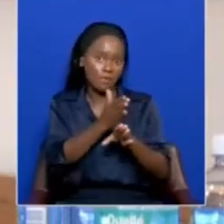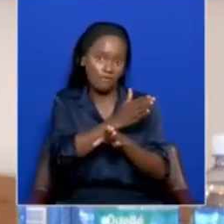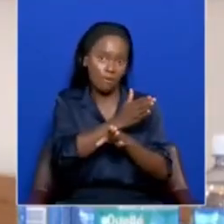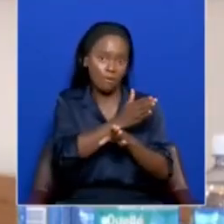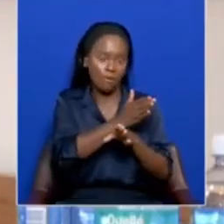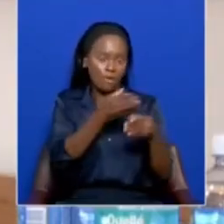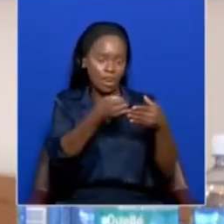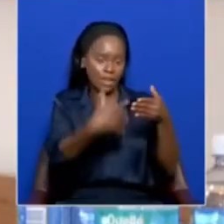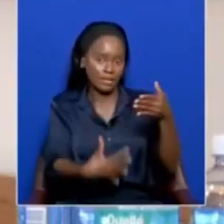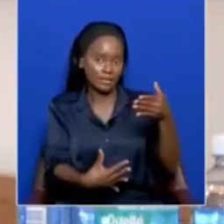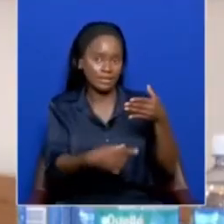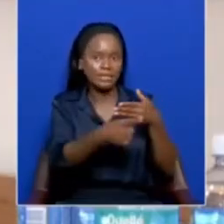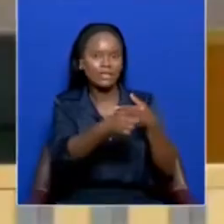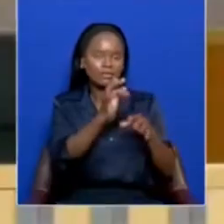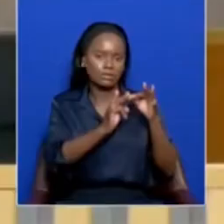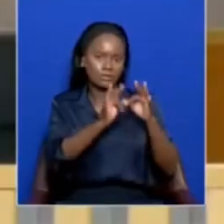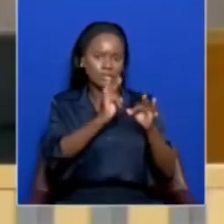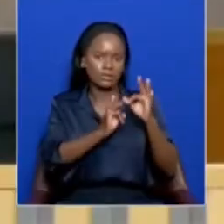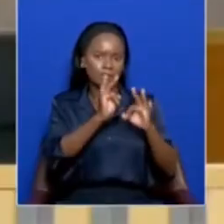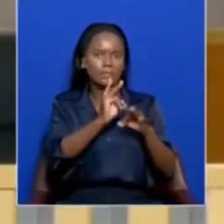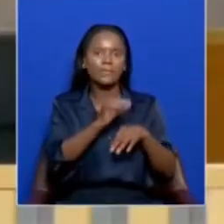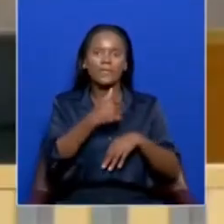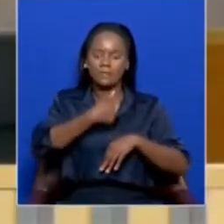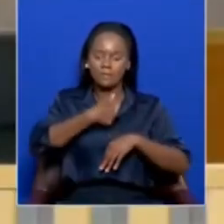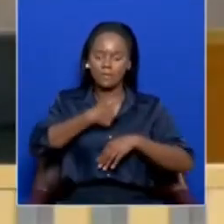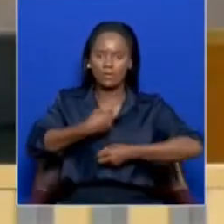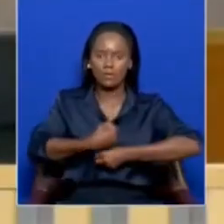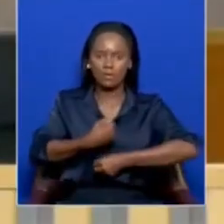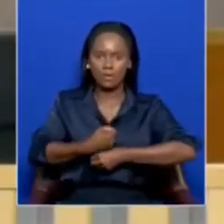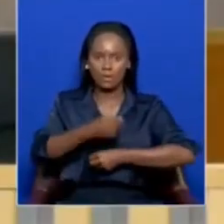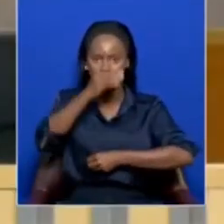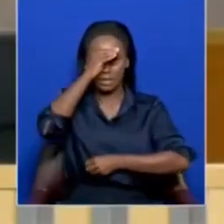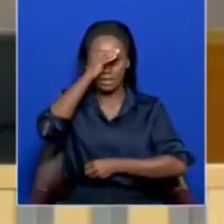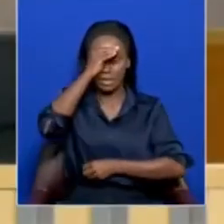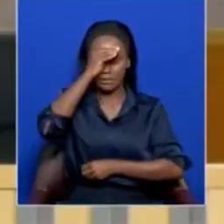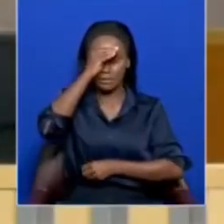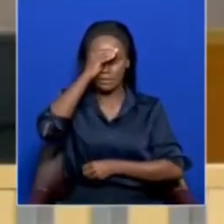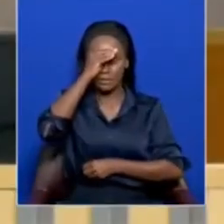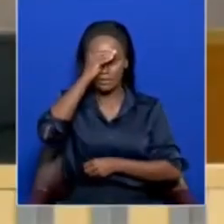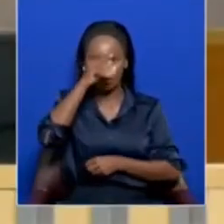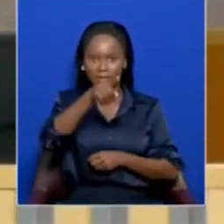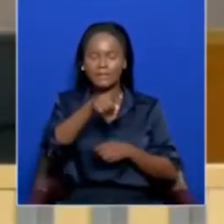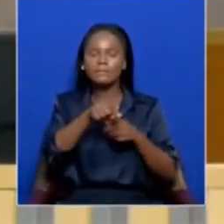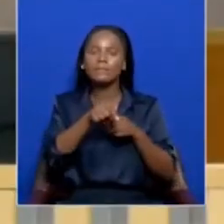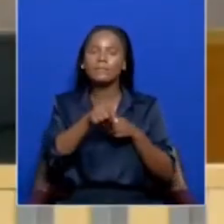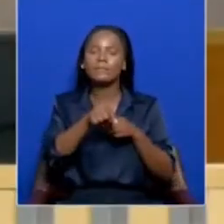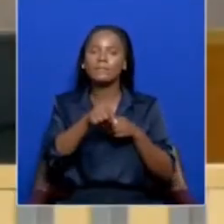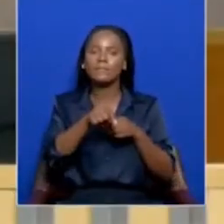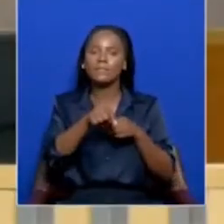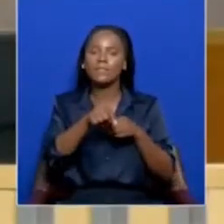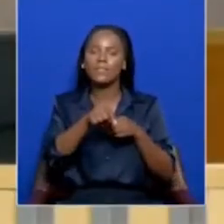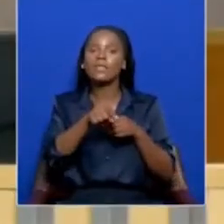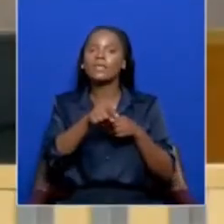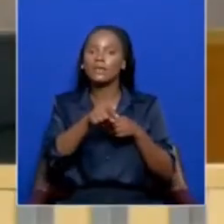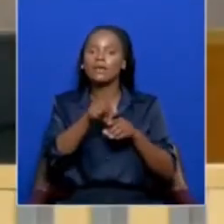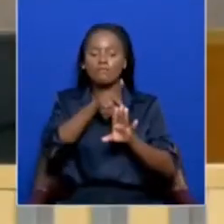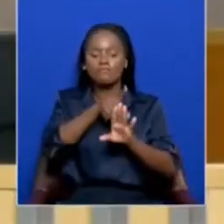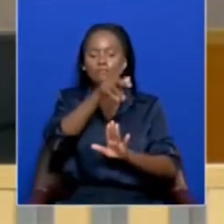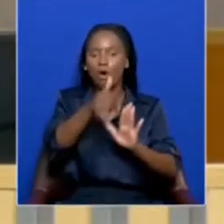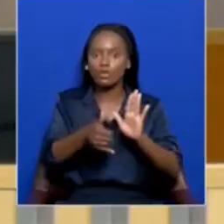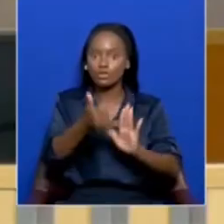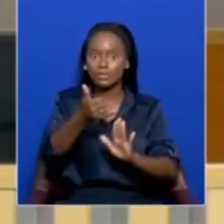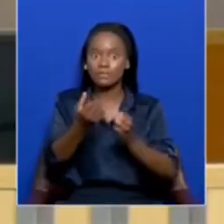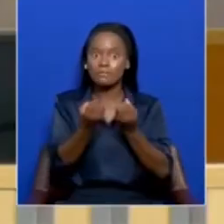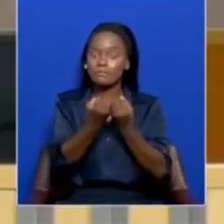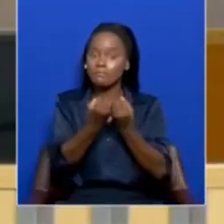undercover projects which were all 100% successful. And in respect